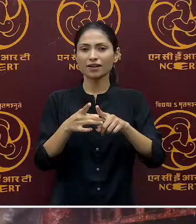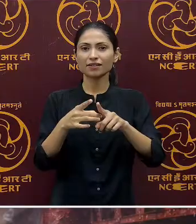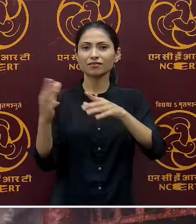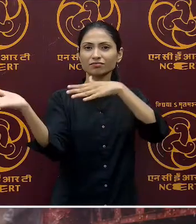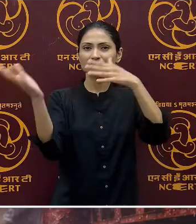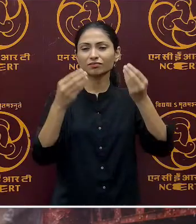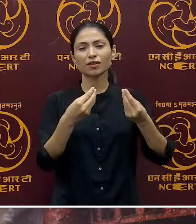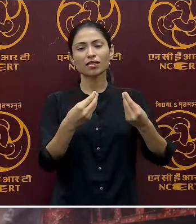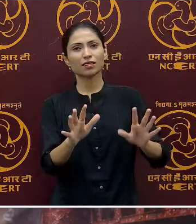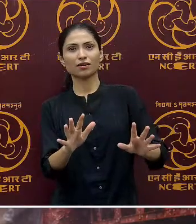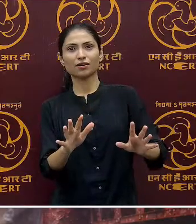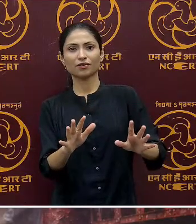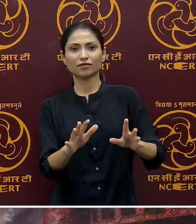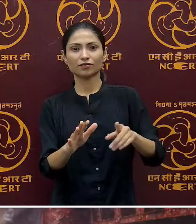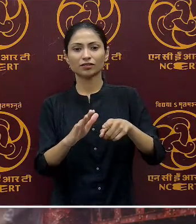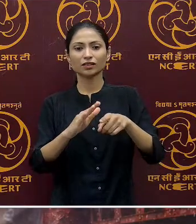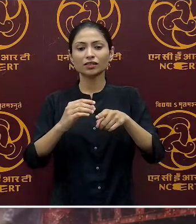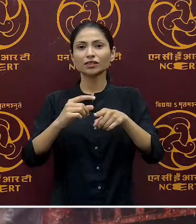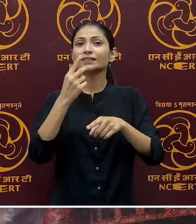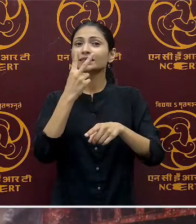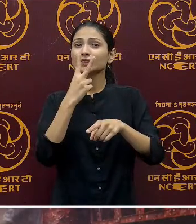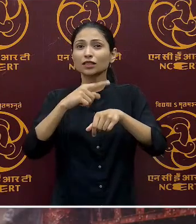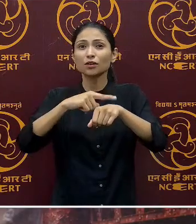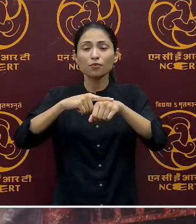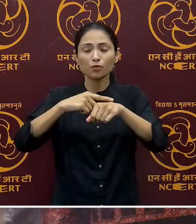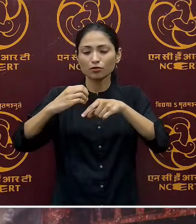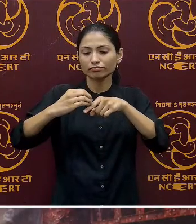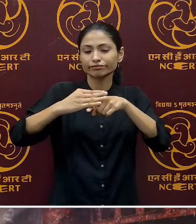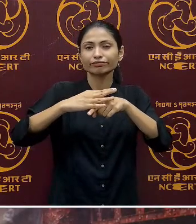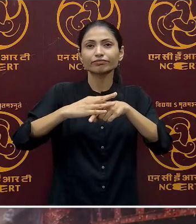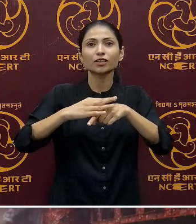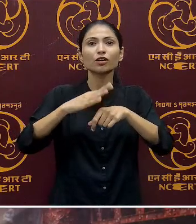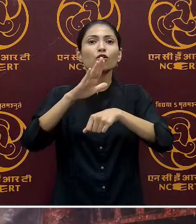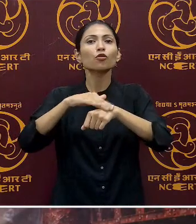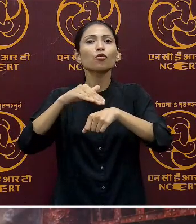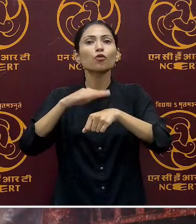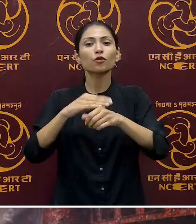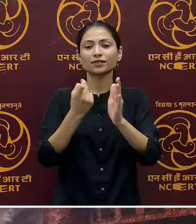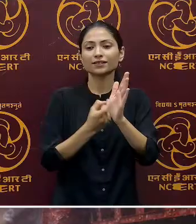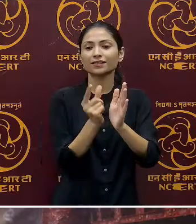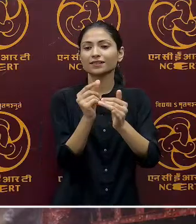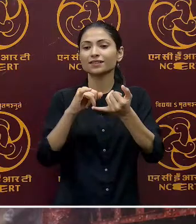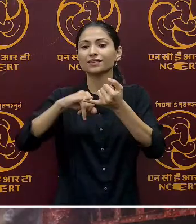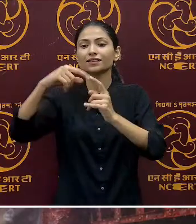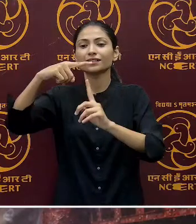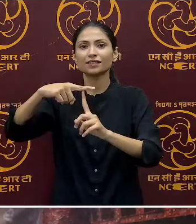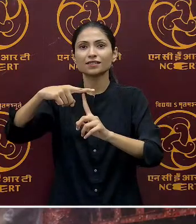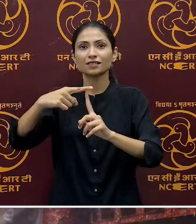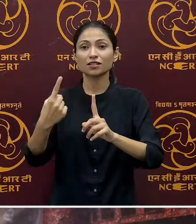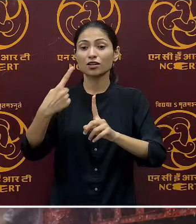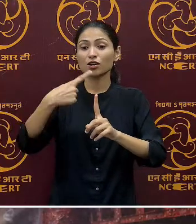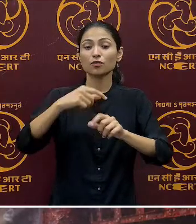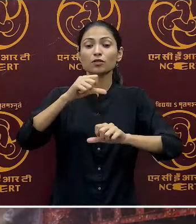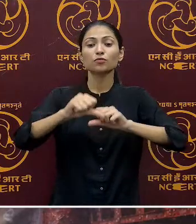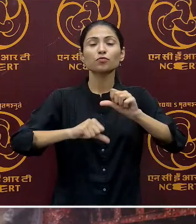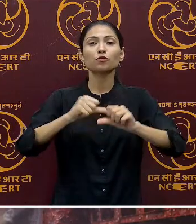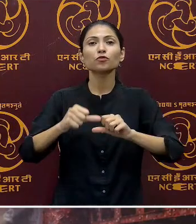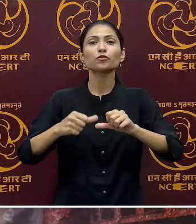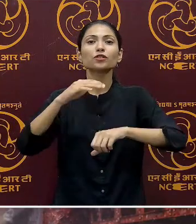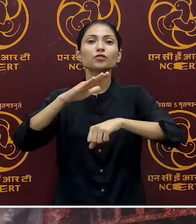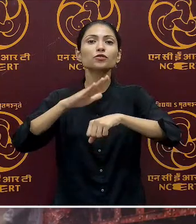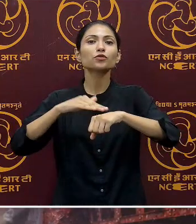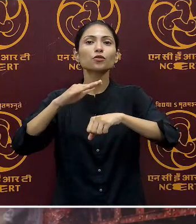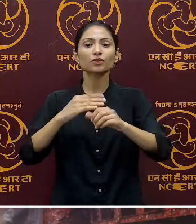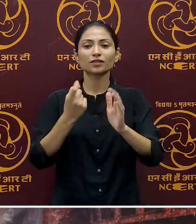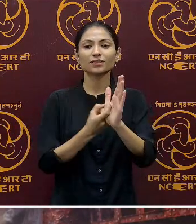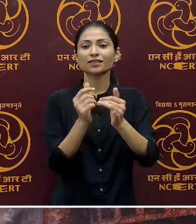deposit is called rust, and the process is known as rusting. We also call this corrosion. Now rusting